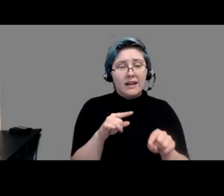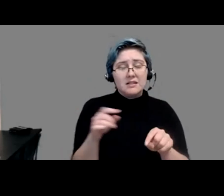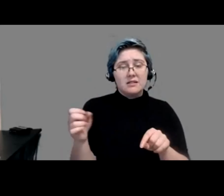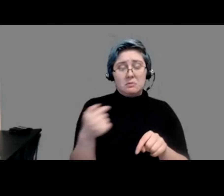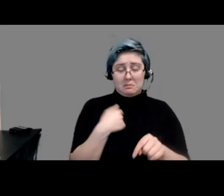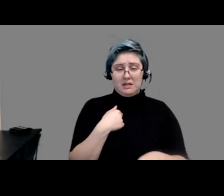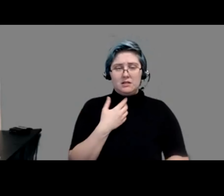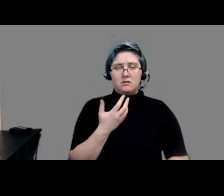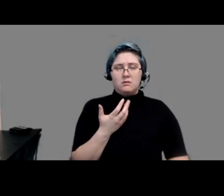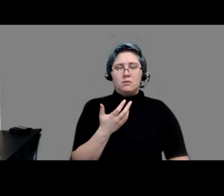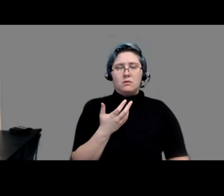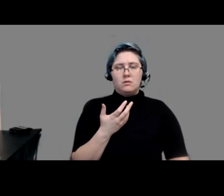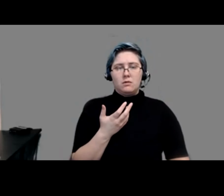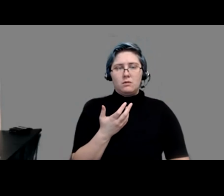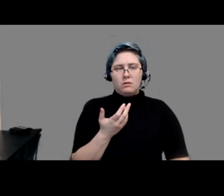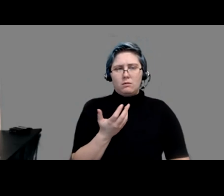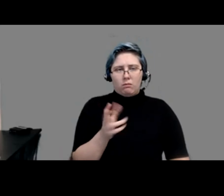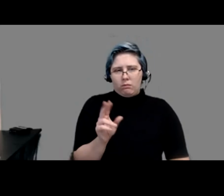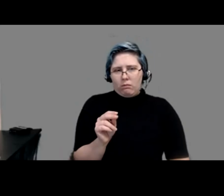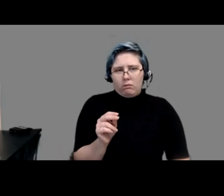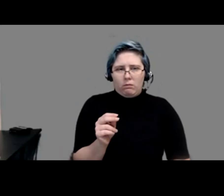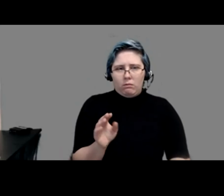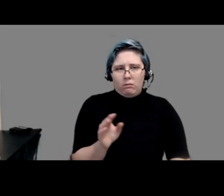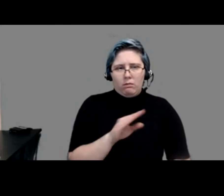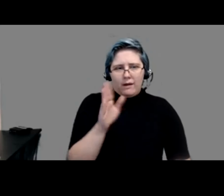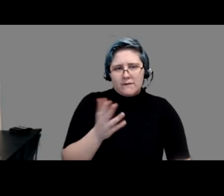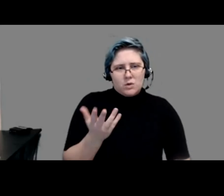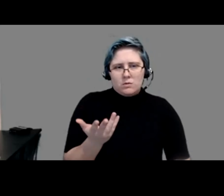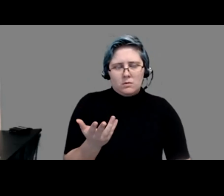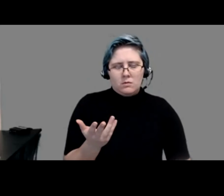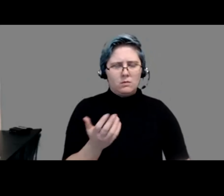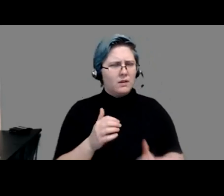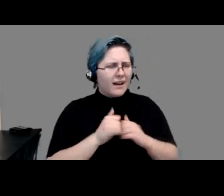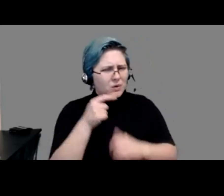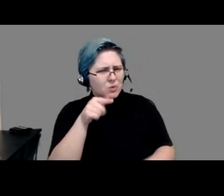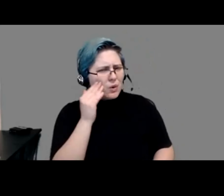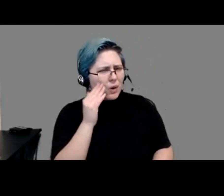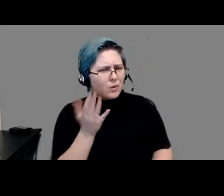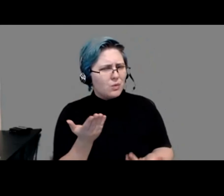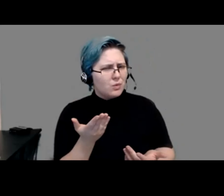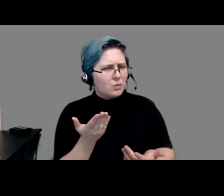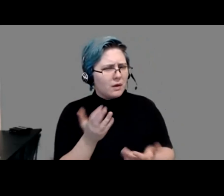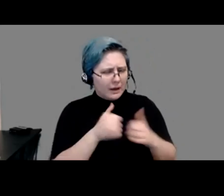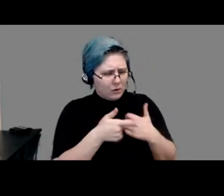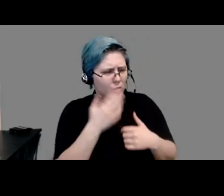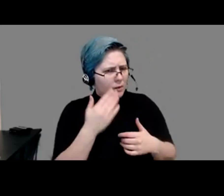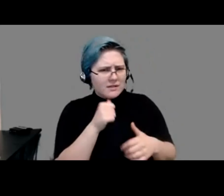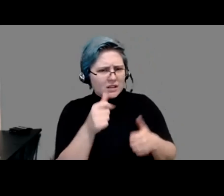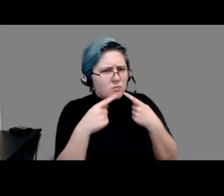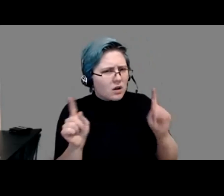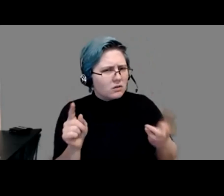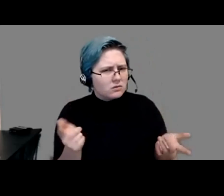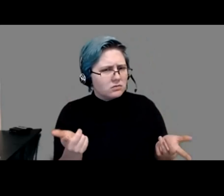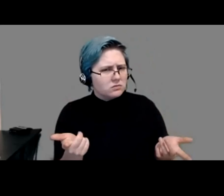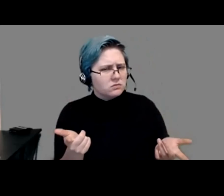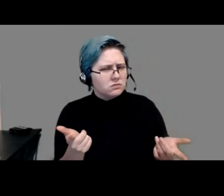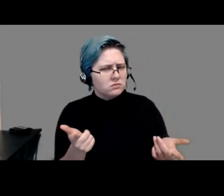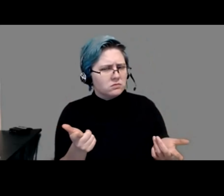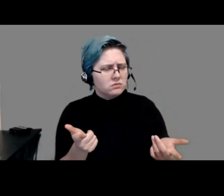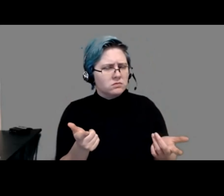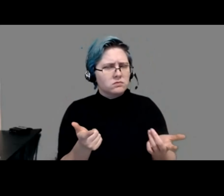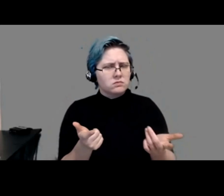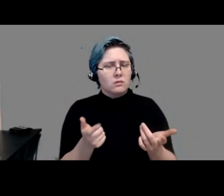me is, no, we never. Then how do you know it doesn't work when, you know, we